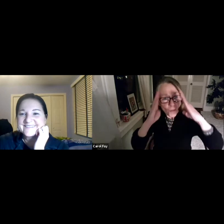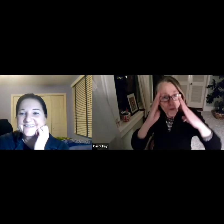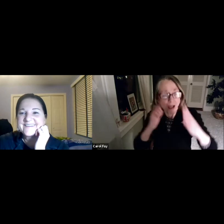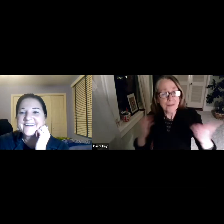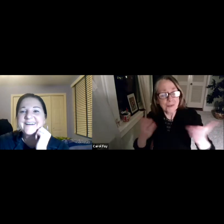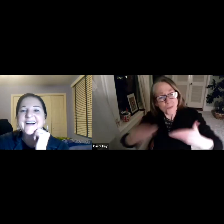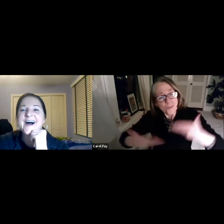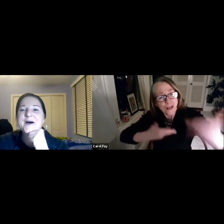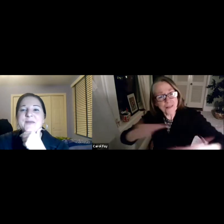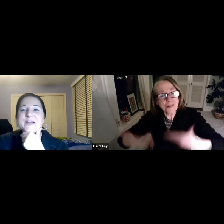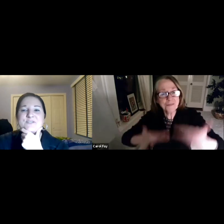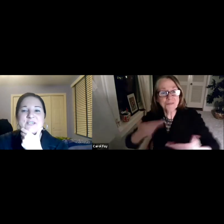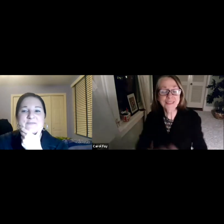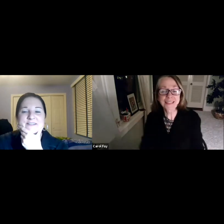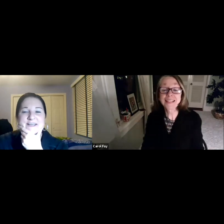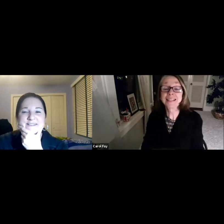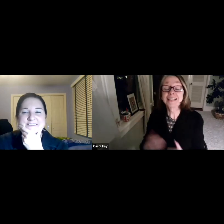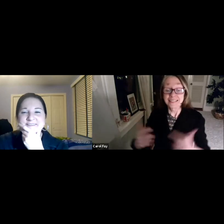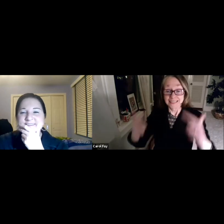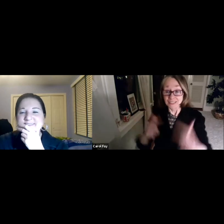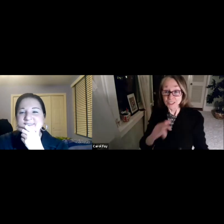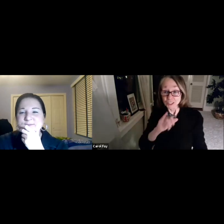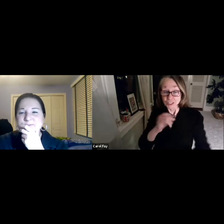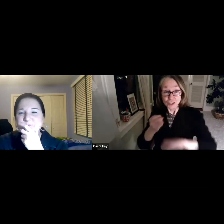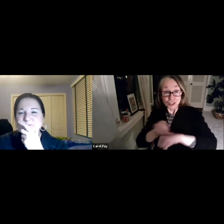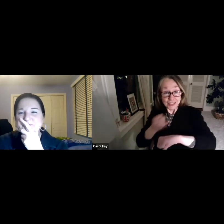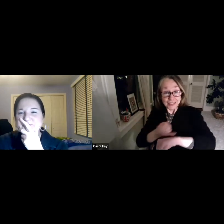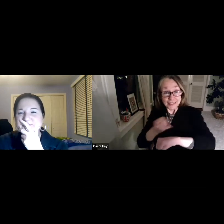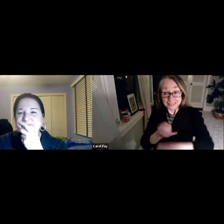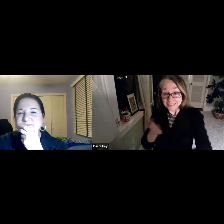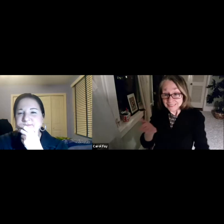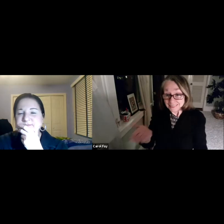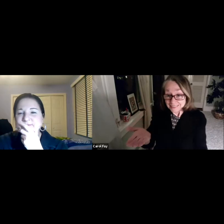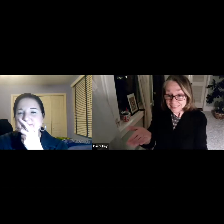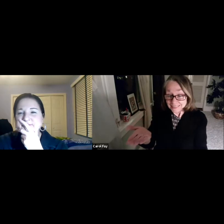welcome you. We have Jeannie Valdez.